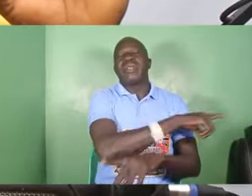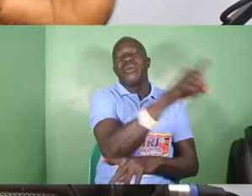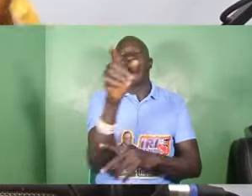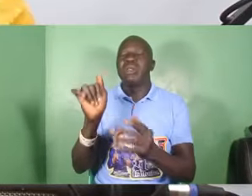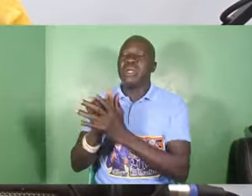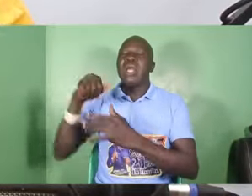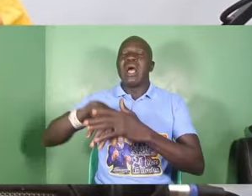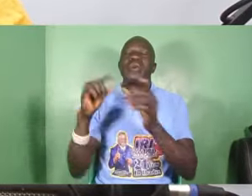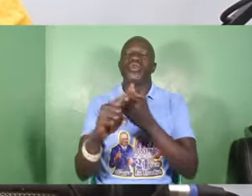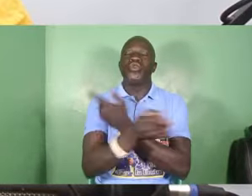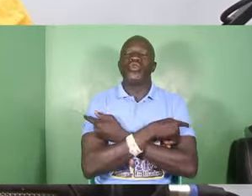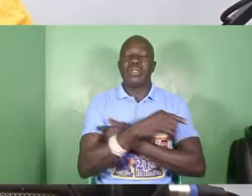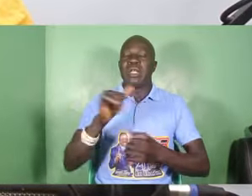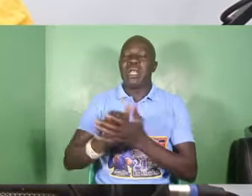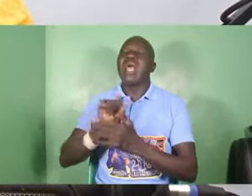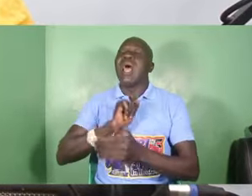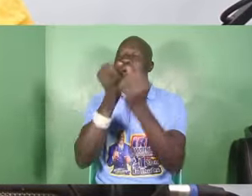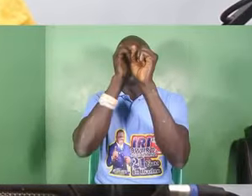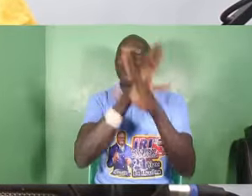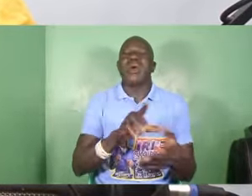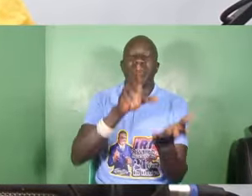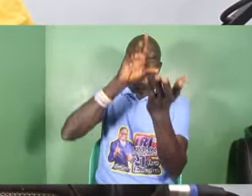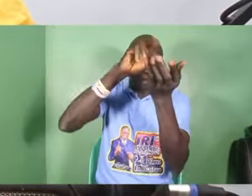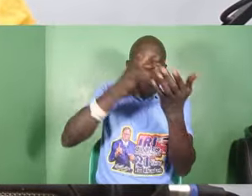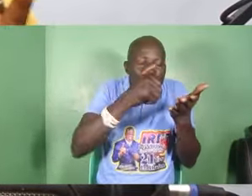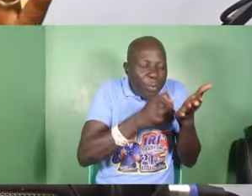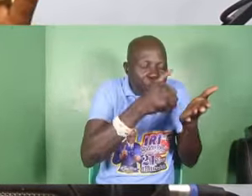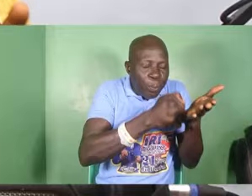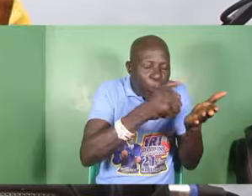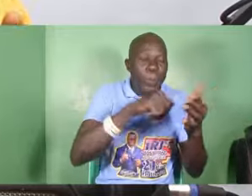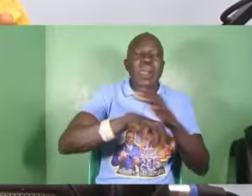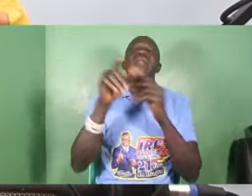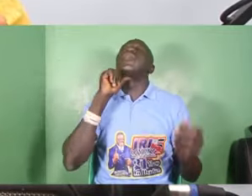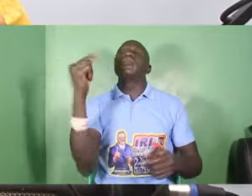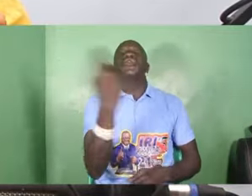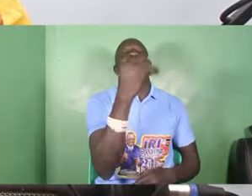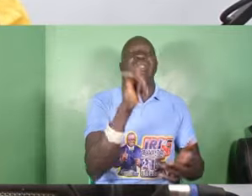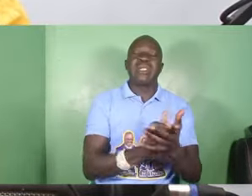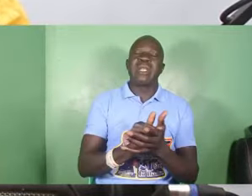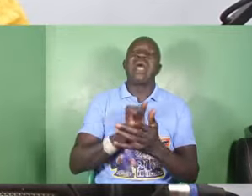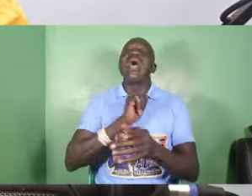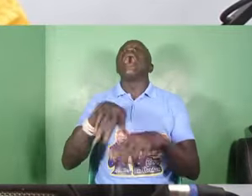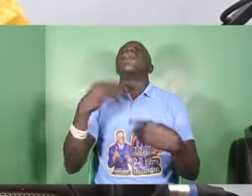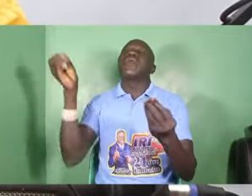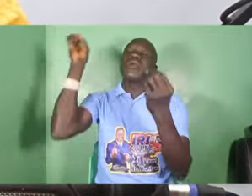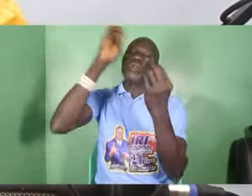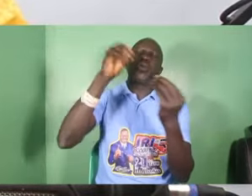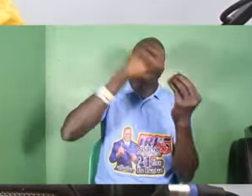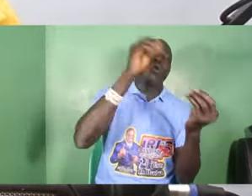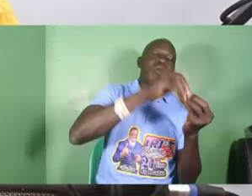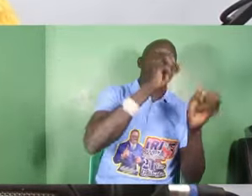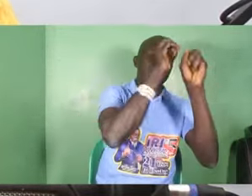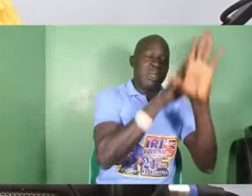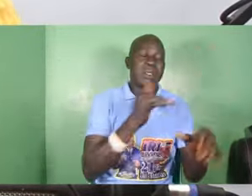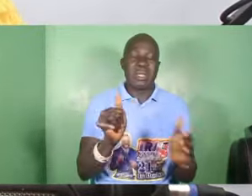bless everyone. ní àyájọ́ òní. this day. wọ́n dẹ̀bi perfume kan ní ọ̀la. and I will give a perfume to you. ìyẹn nìkan kọ́. it's not only that. mo sọ pé double blessing. I said